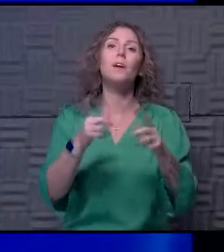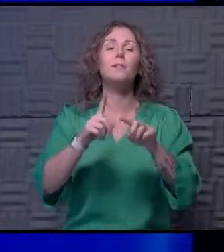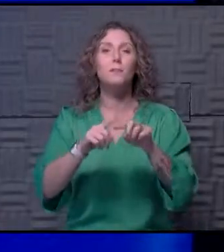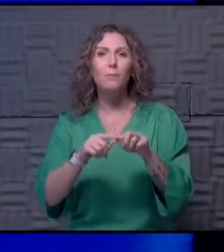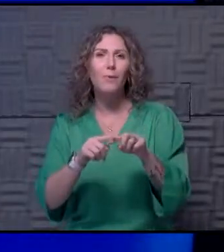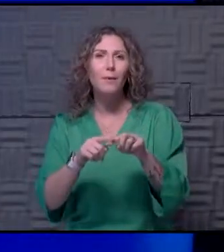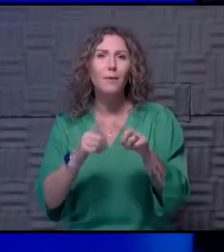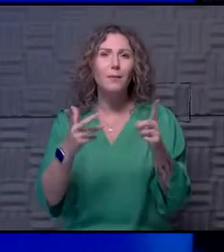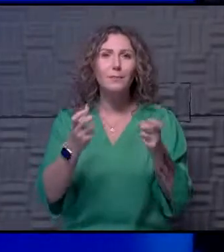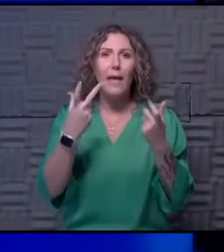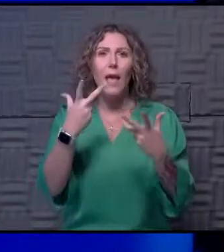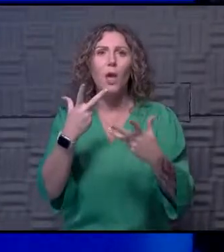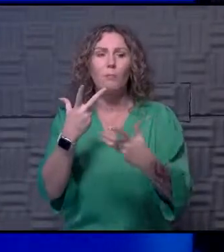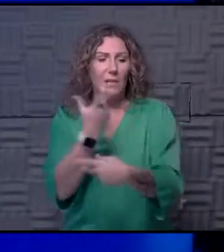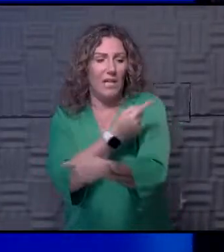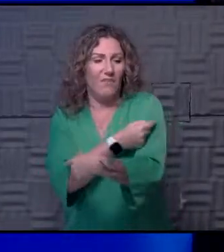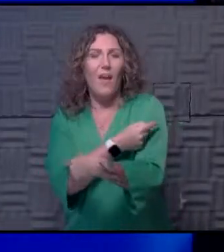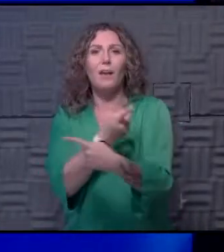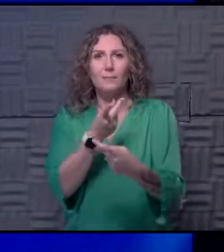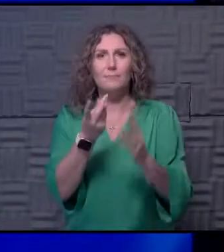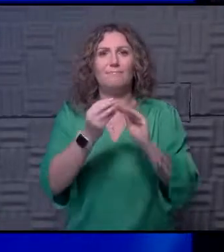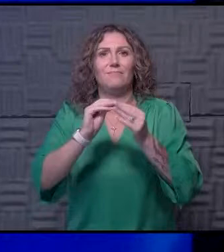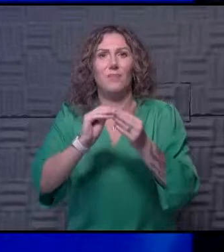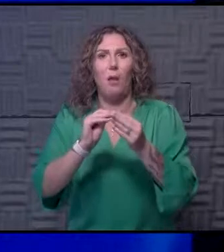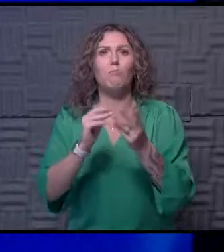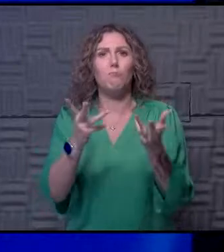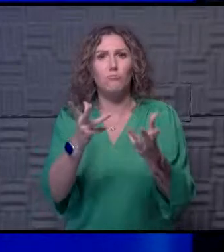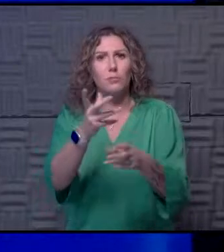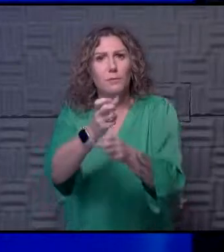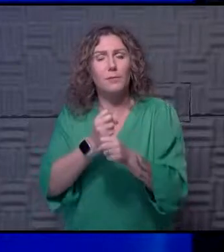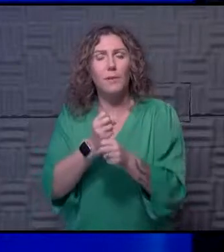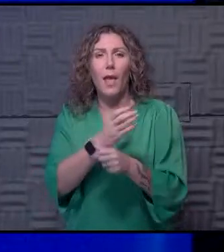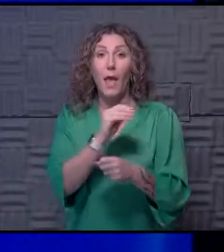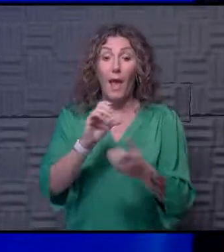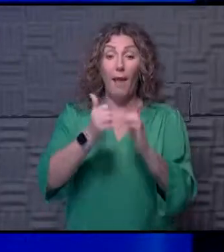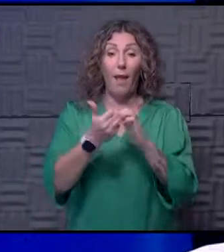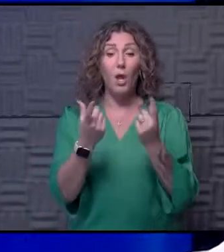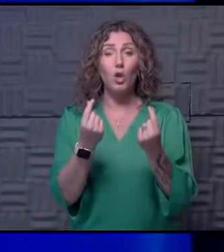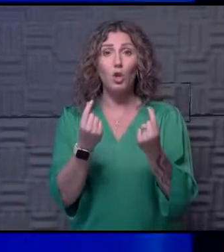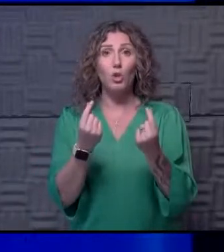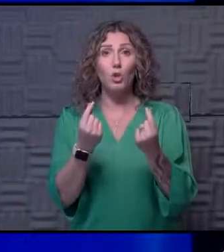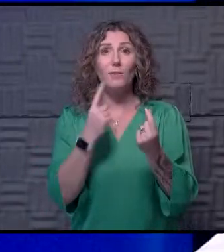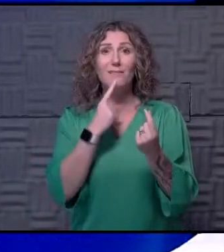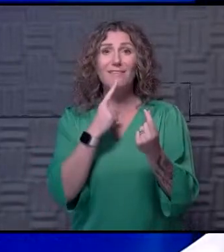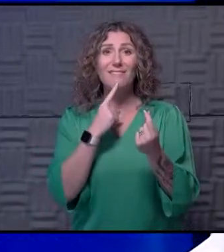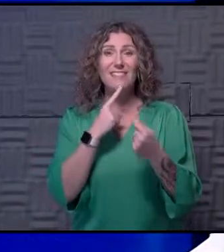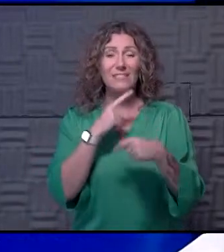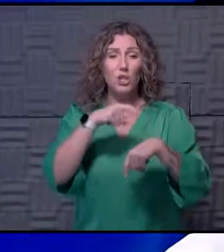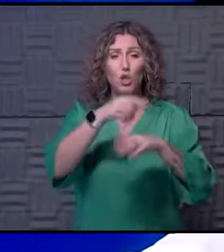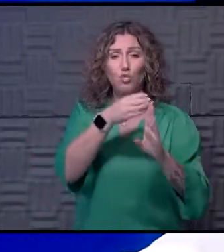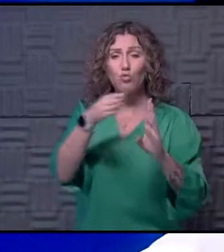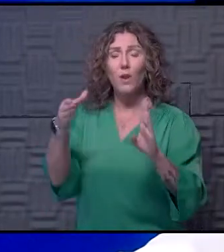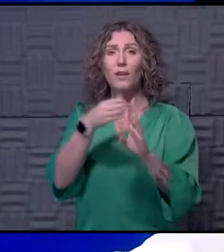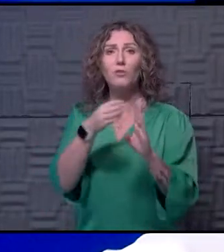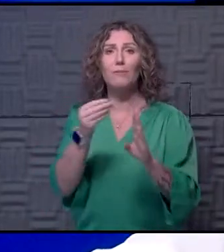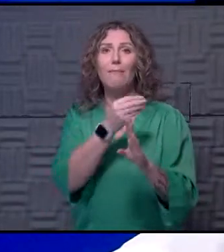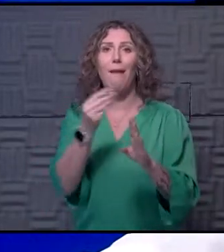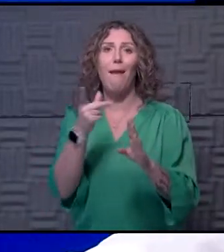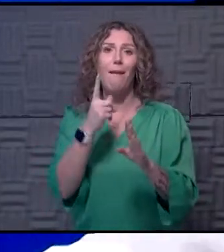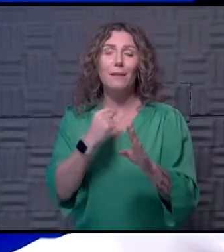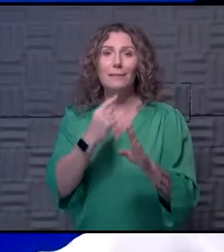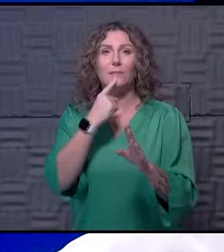how many vaccine doses we get. Yeah. We're going to go, and the way we're doing it is duration and intensity of exposure